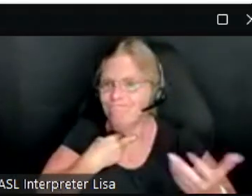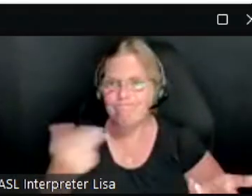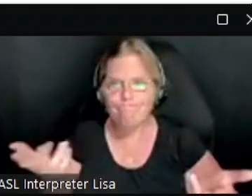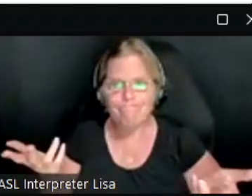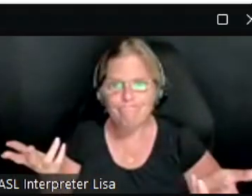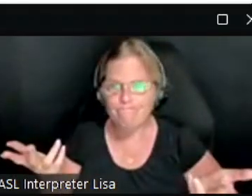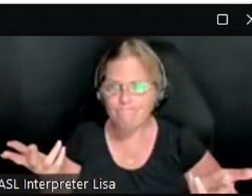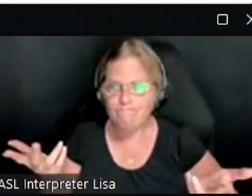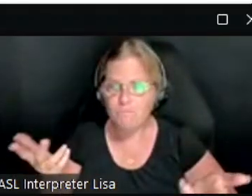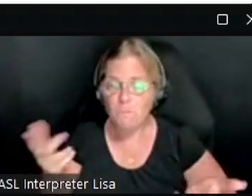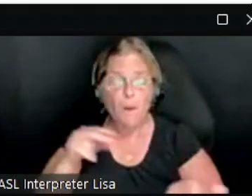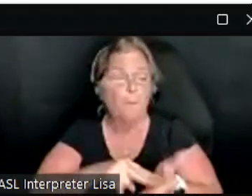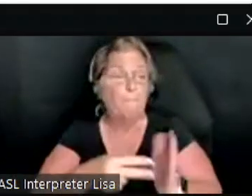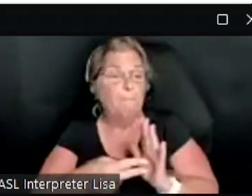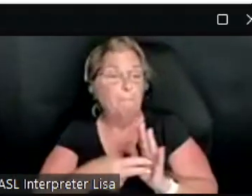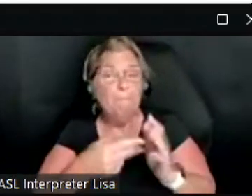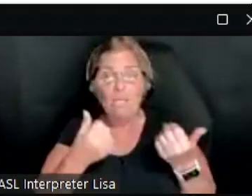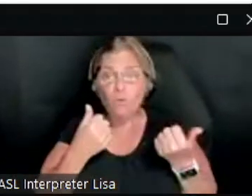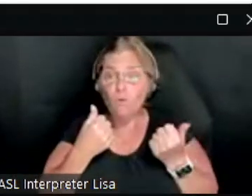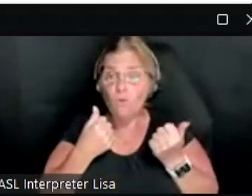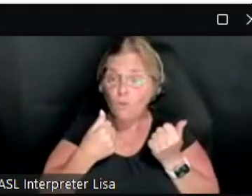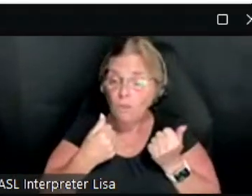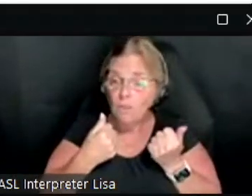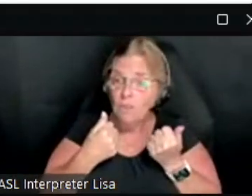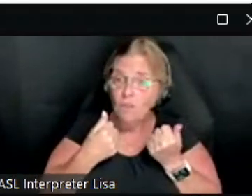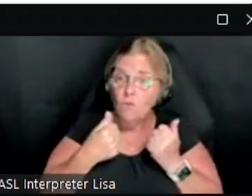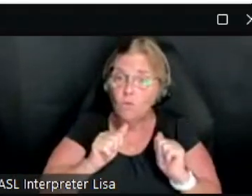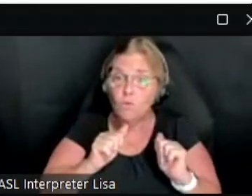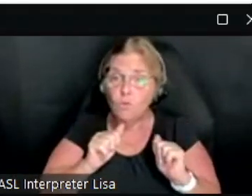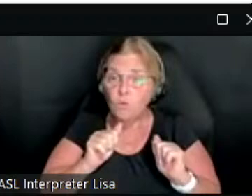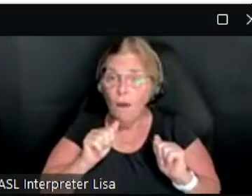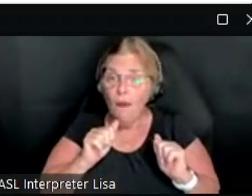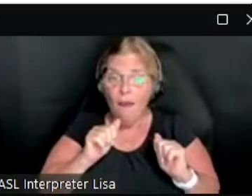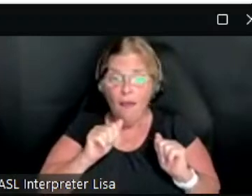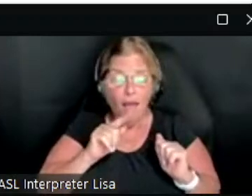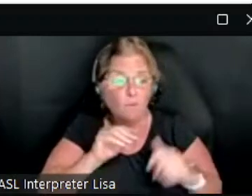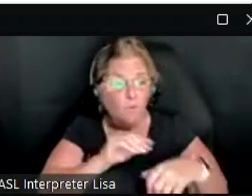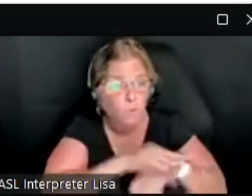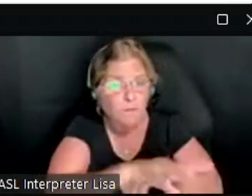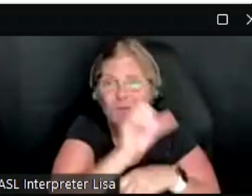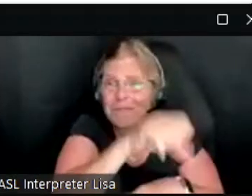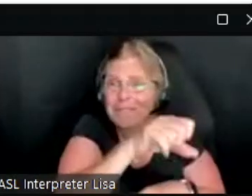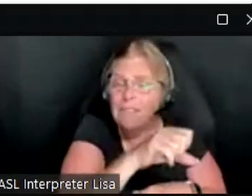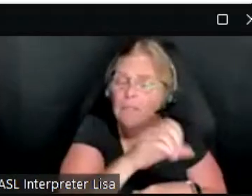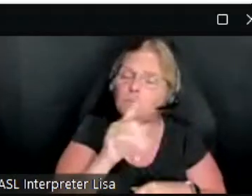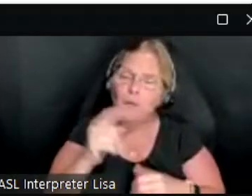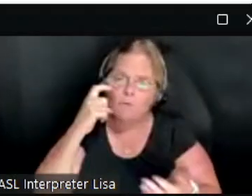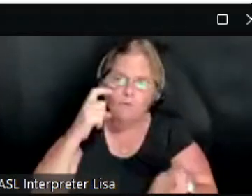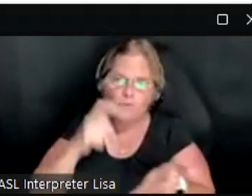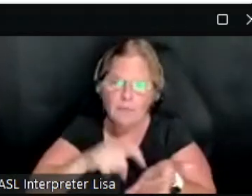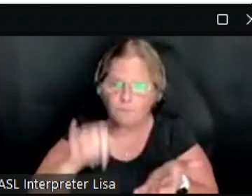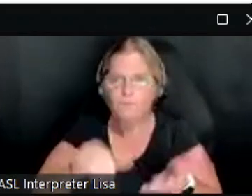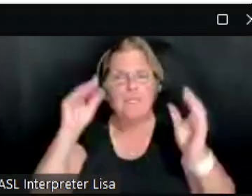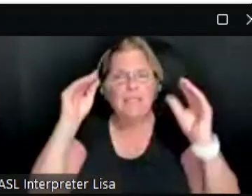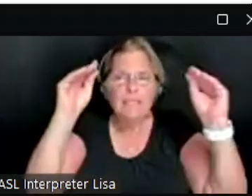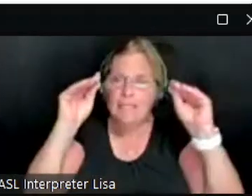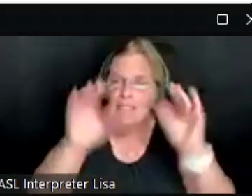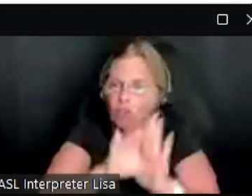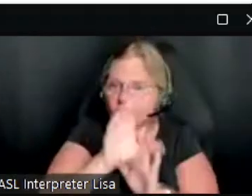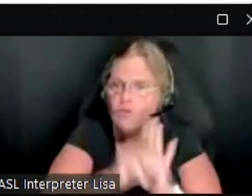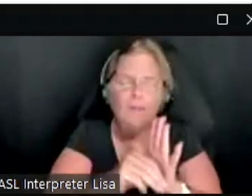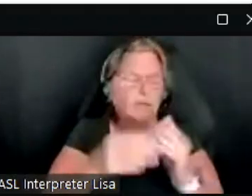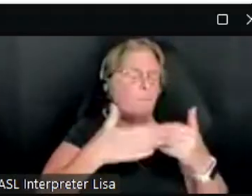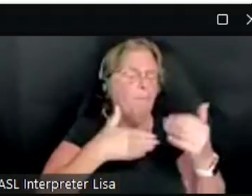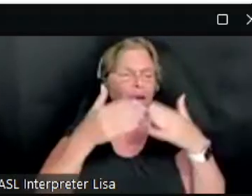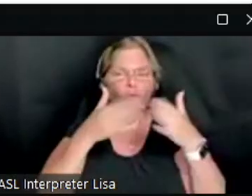we shouldn't attempt, but we need to recognize that. And we think that as part of any teaching curriculum, general ed or whatever, all